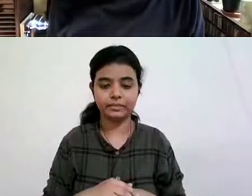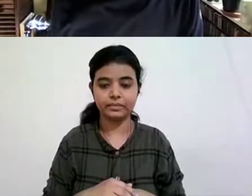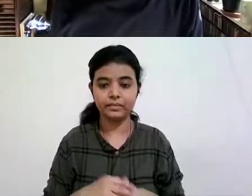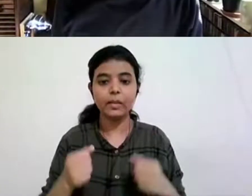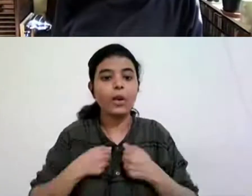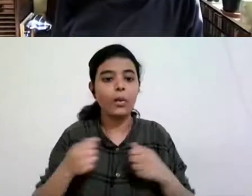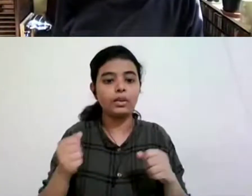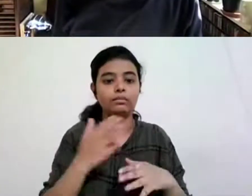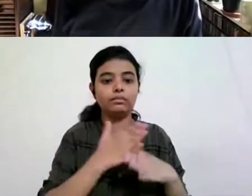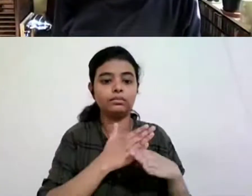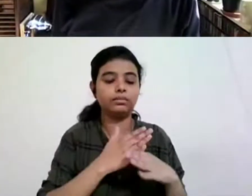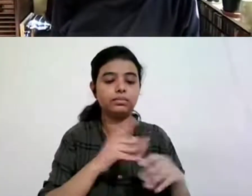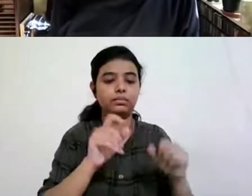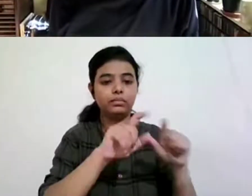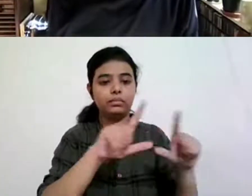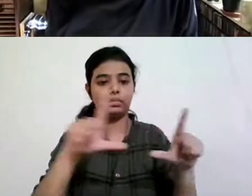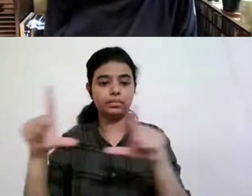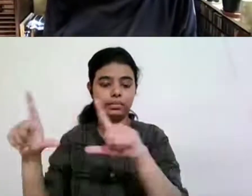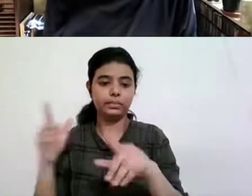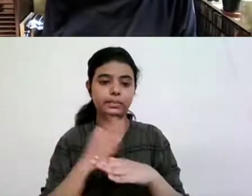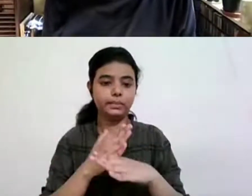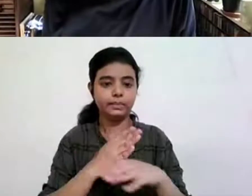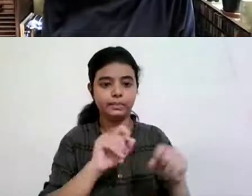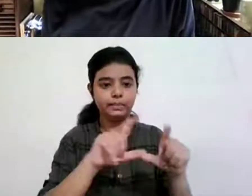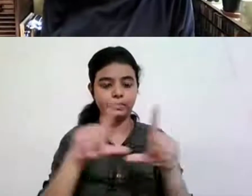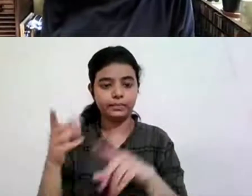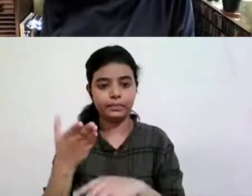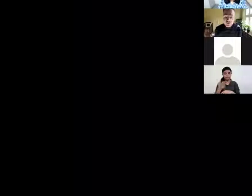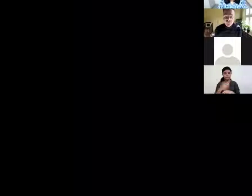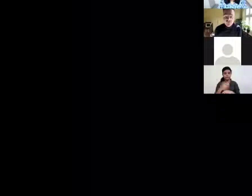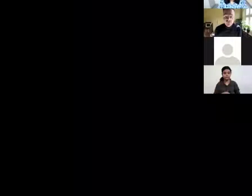my screen now with you.